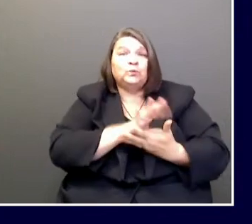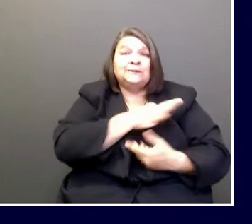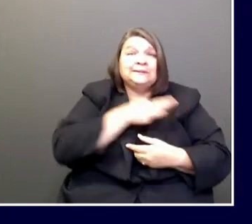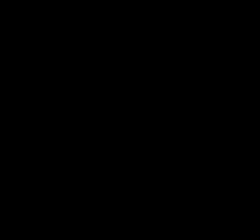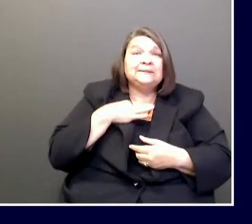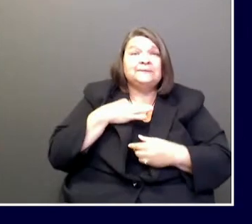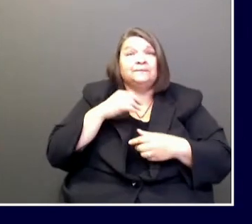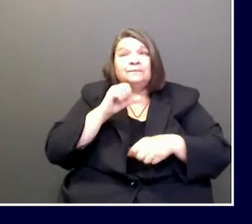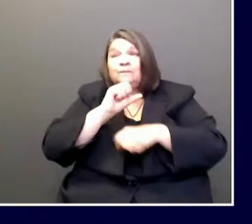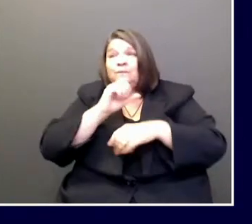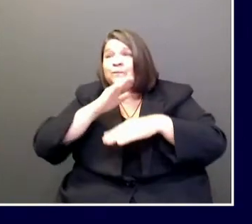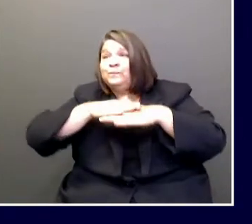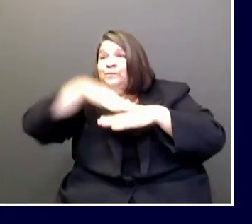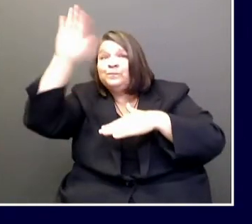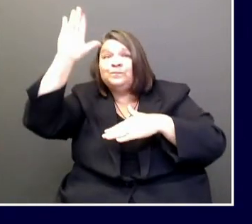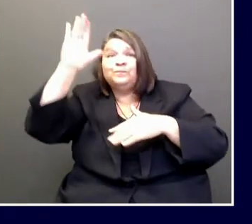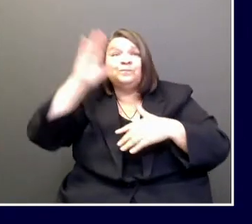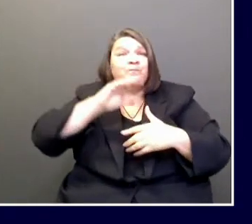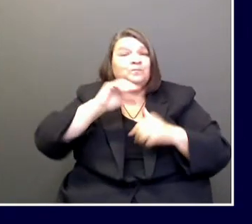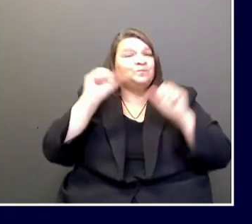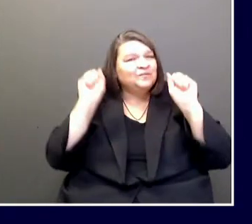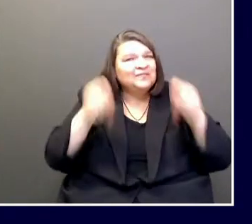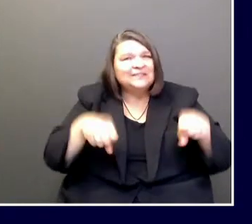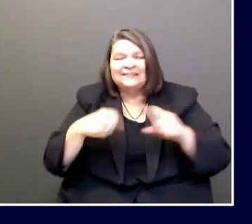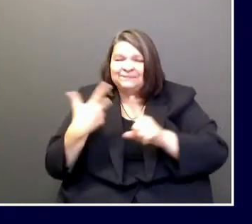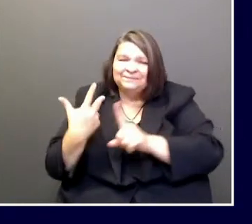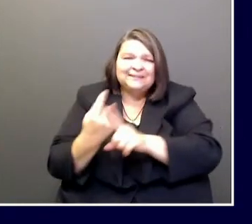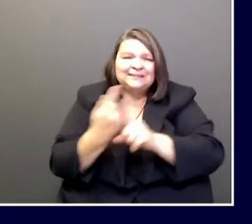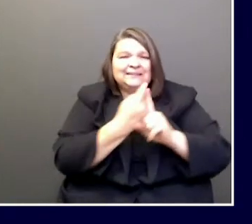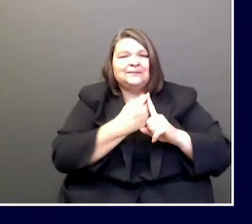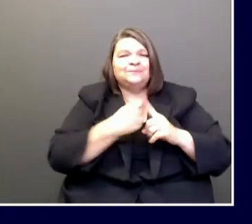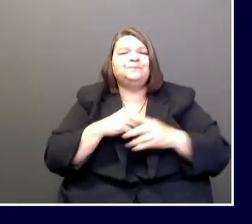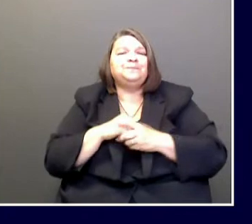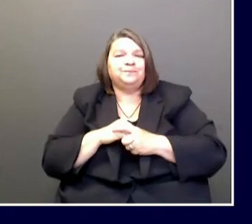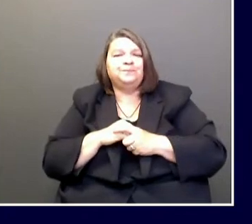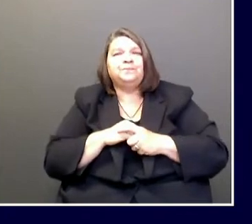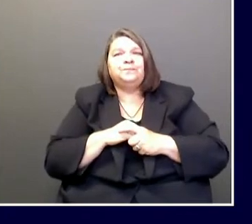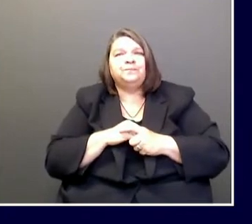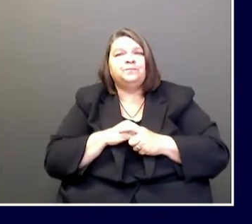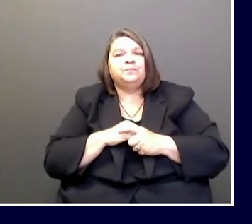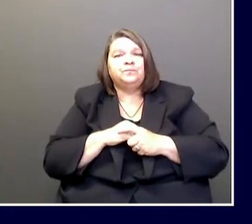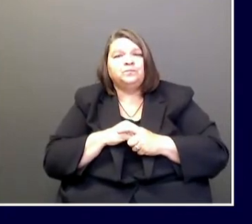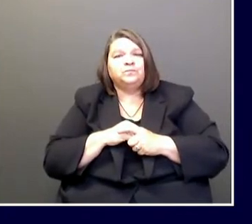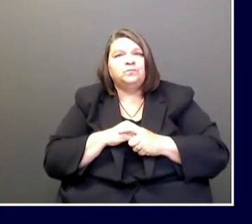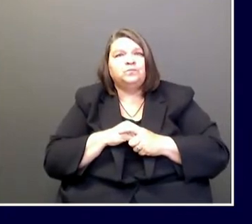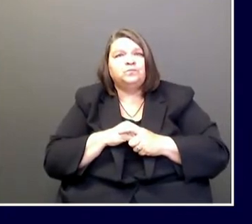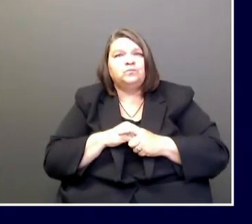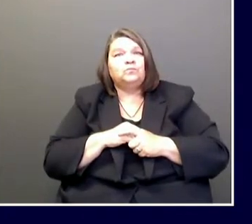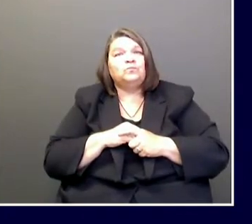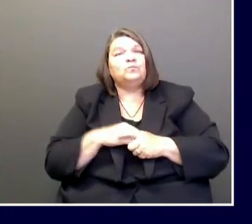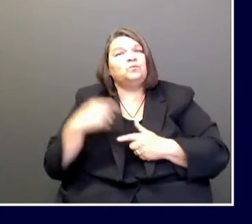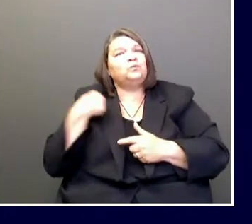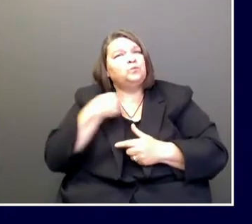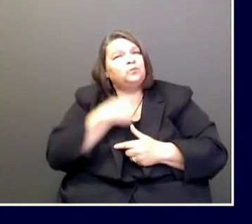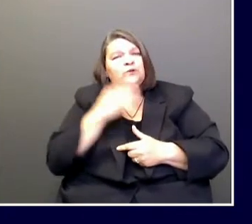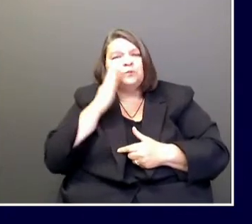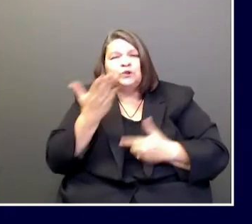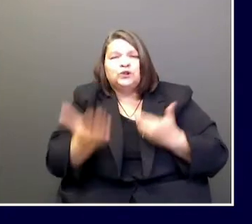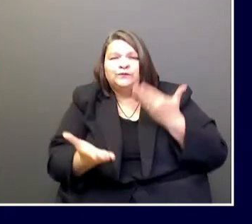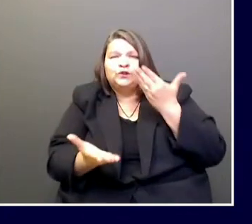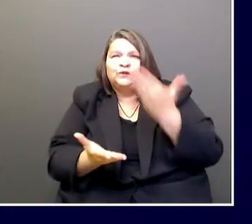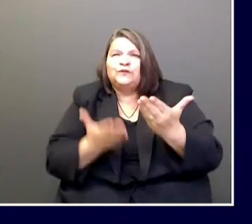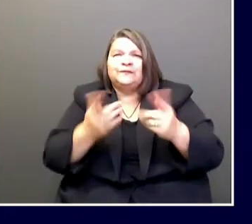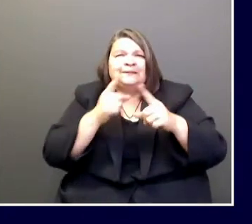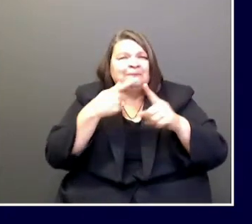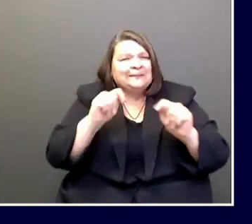be posting the rates for both students and staff on a regular basis so we can begin to target resources, target energy,